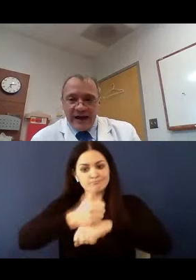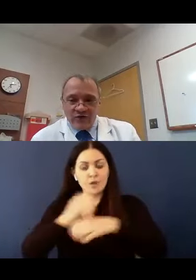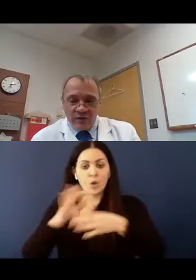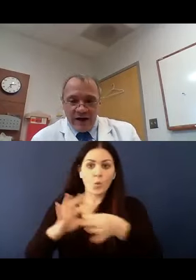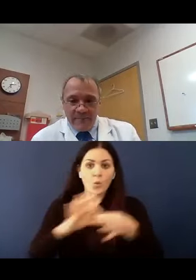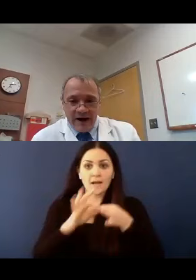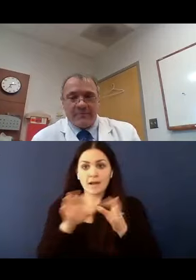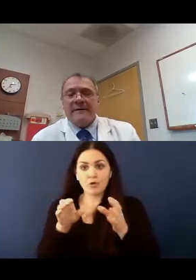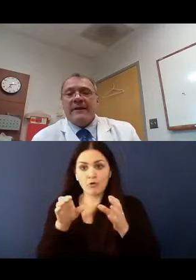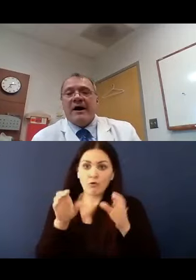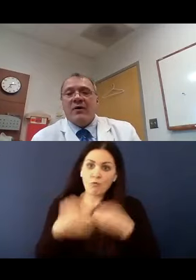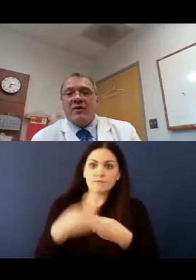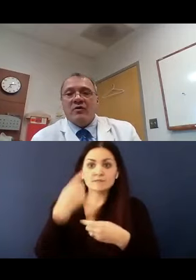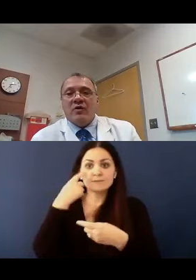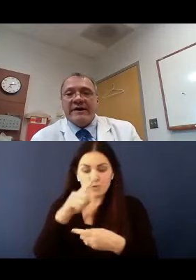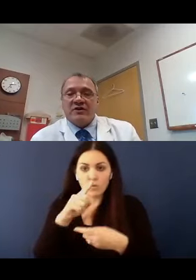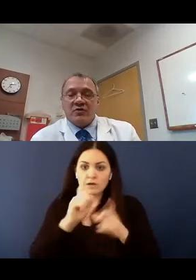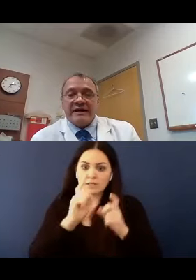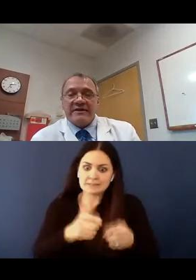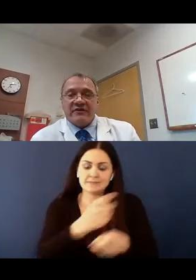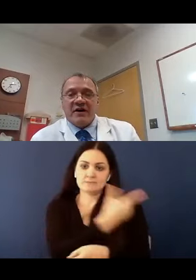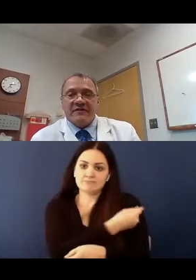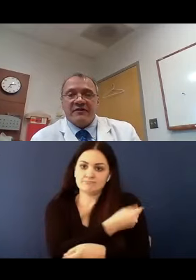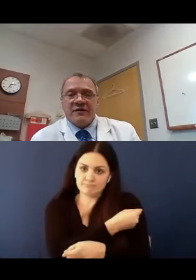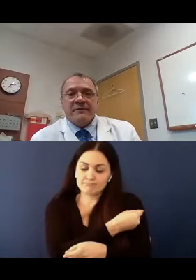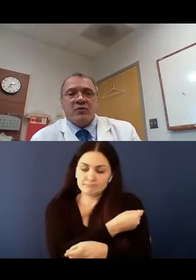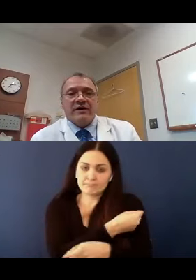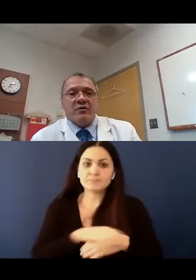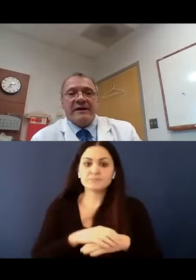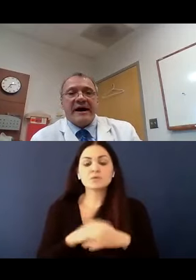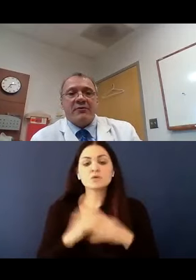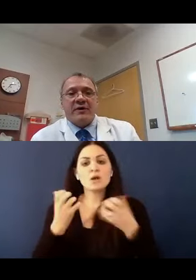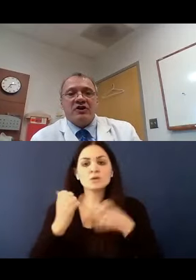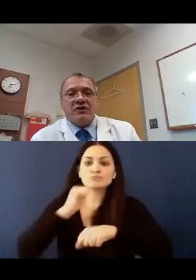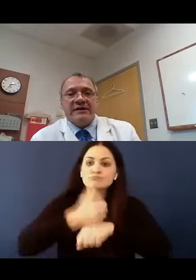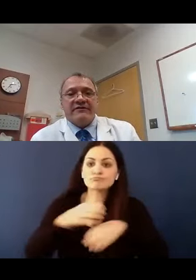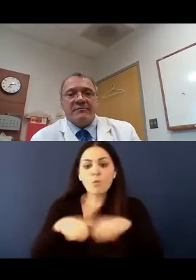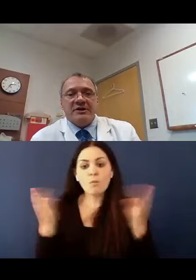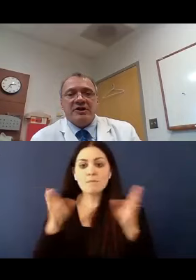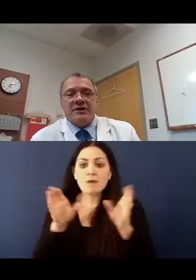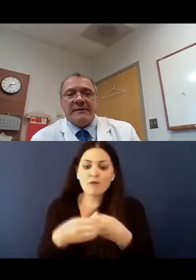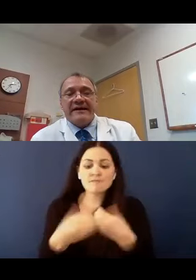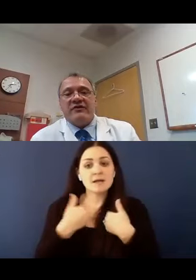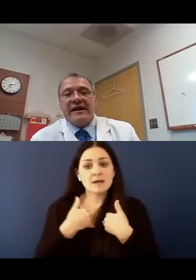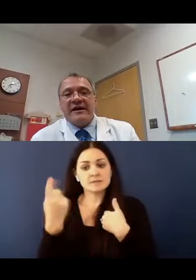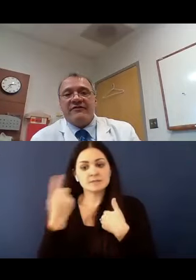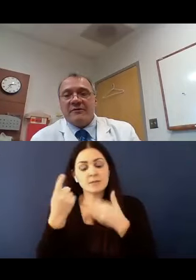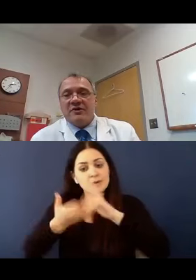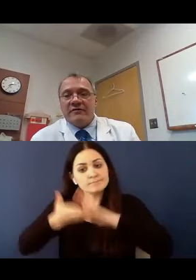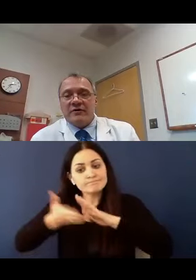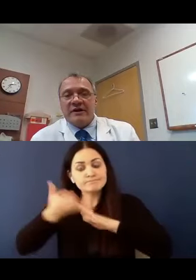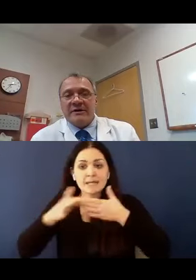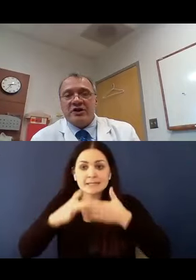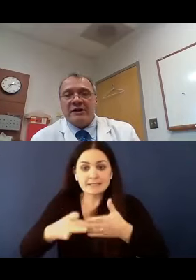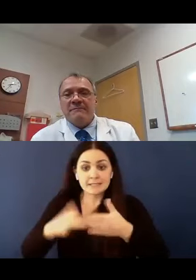we ramp up, we would like to create this office where there will be an operational lead from Michigan Medicine and from